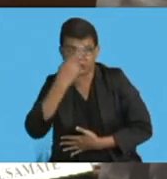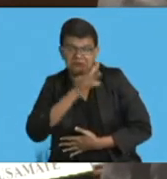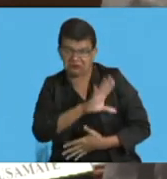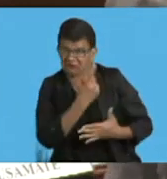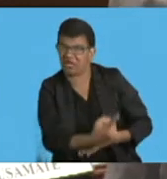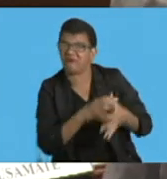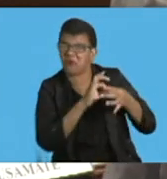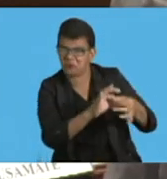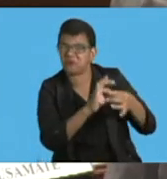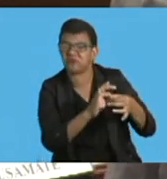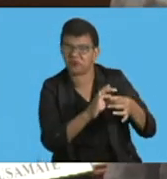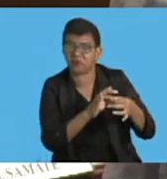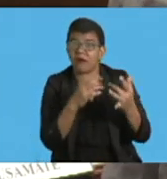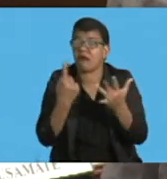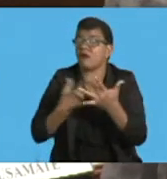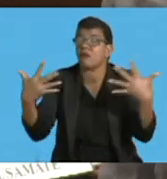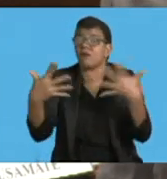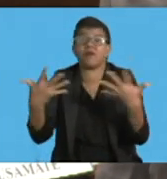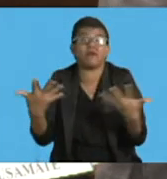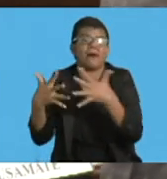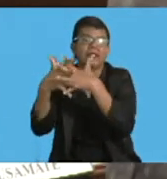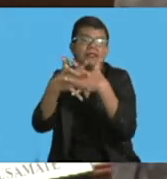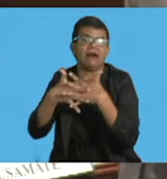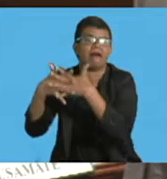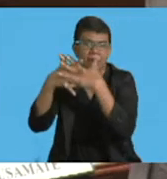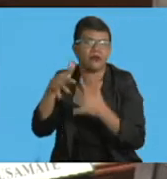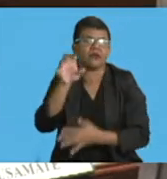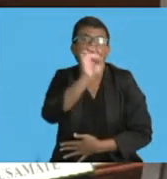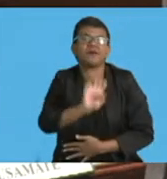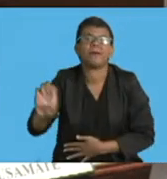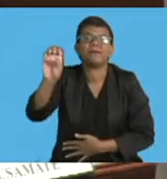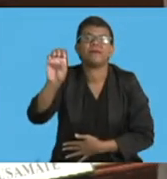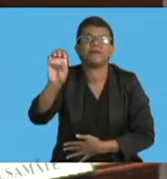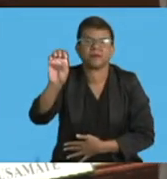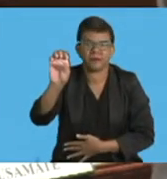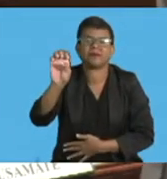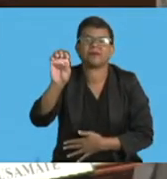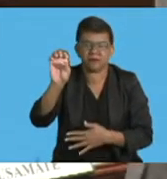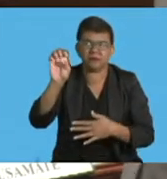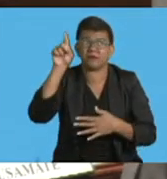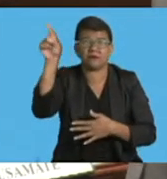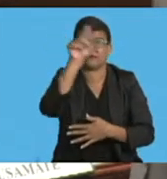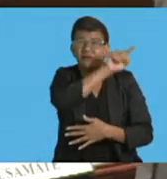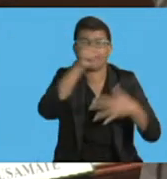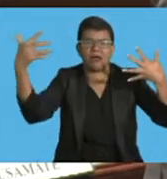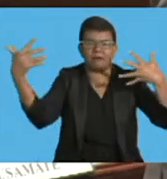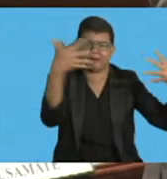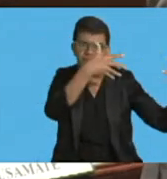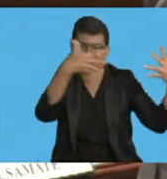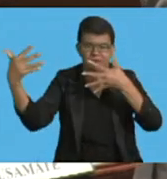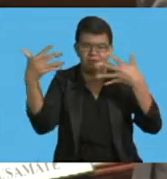brewing between US and its long-term ally, the EU. As part of its America First protectionist policy, the US in